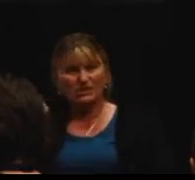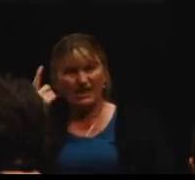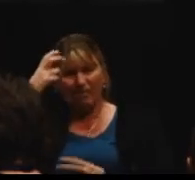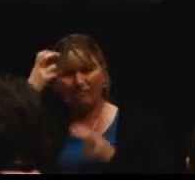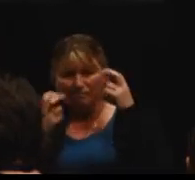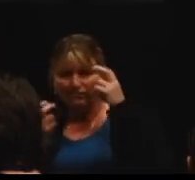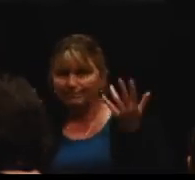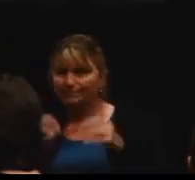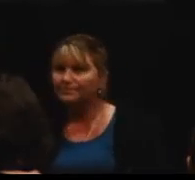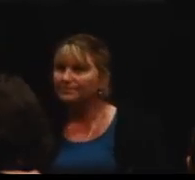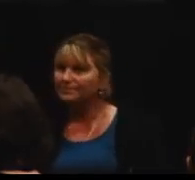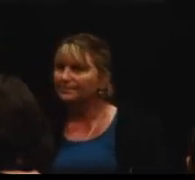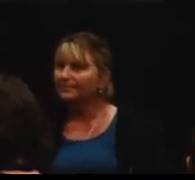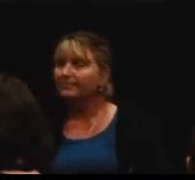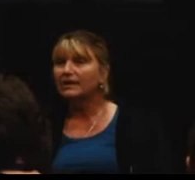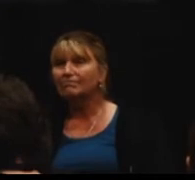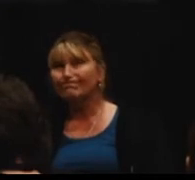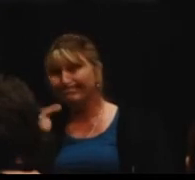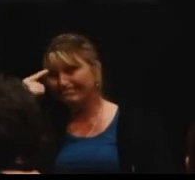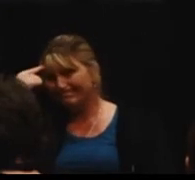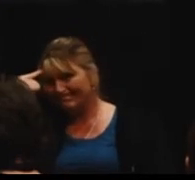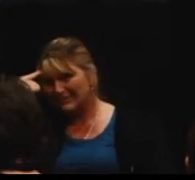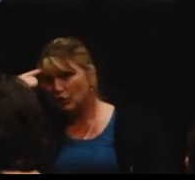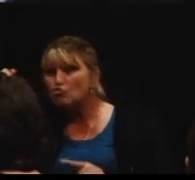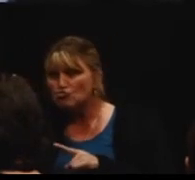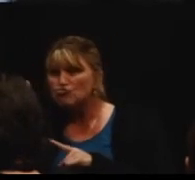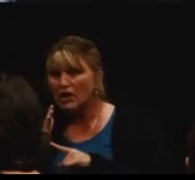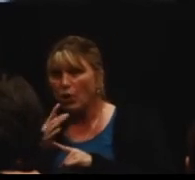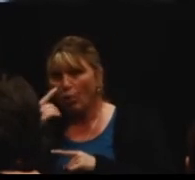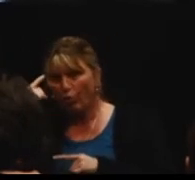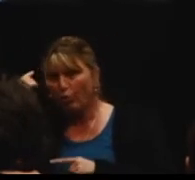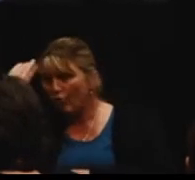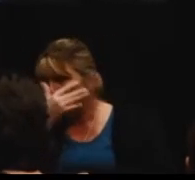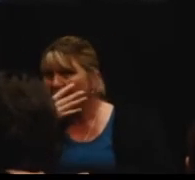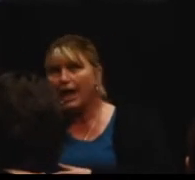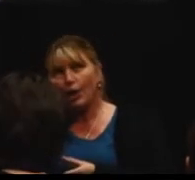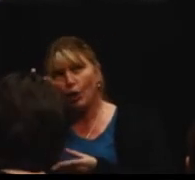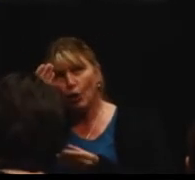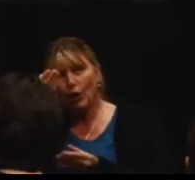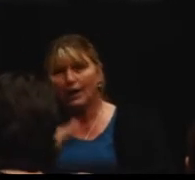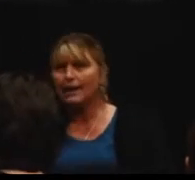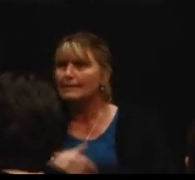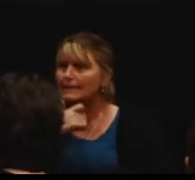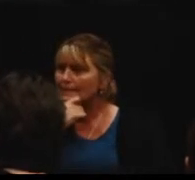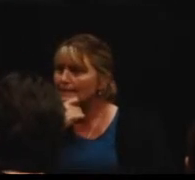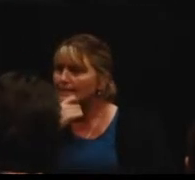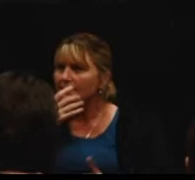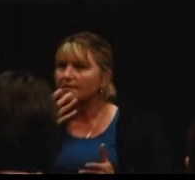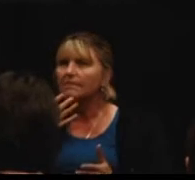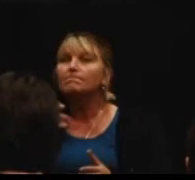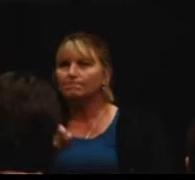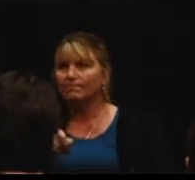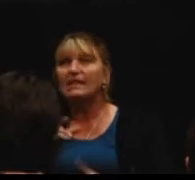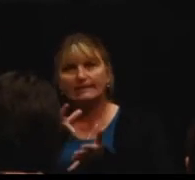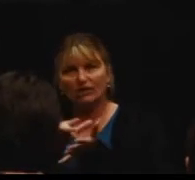I guess critical thinking and learning, to kind of reflect the last speaker over there, seems to me